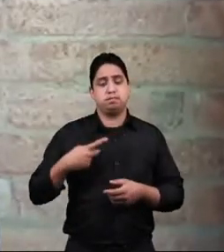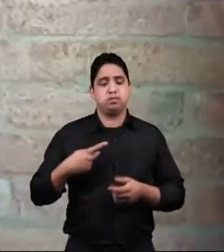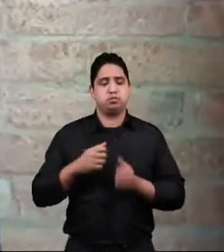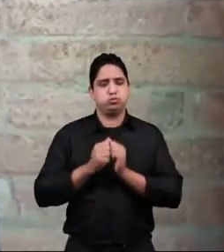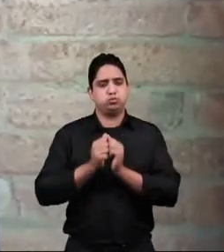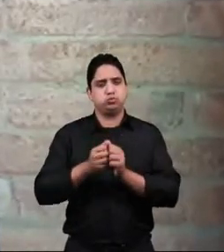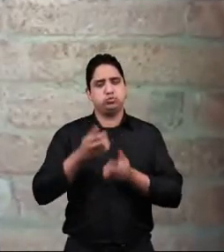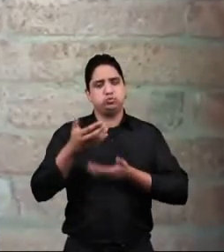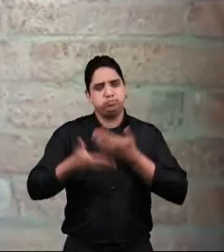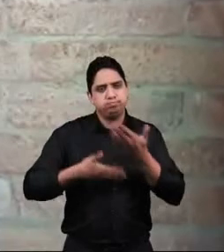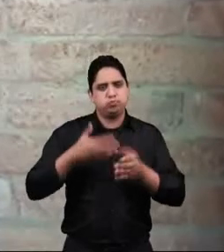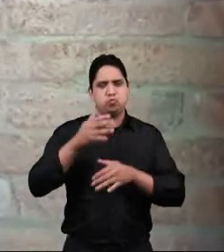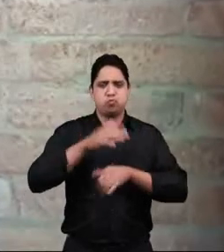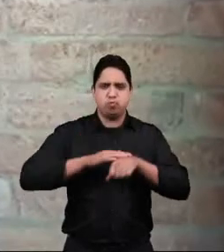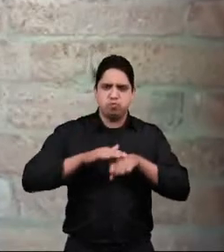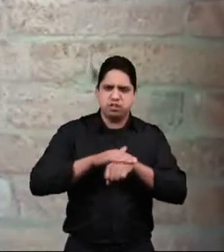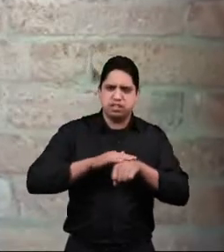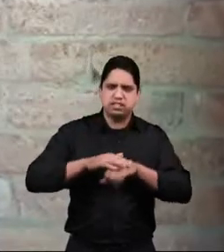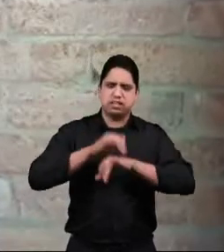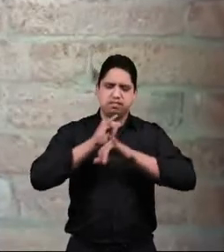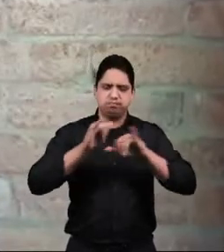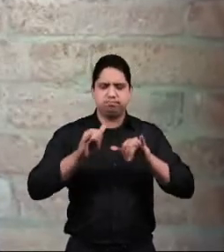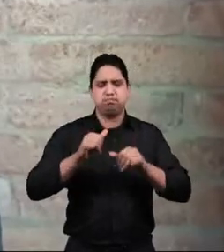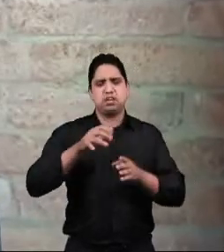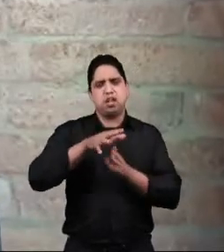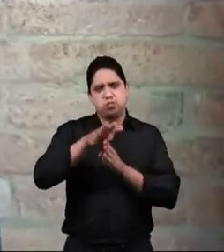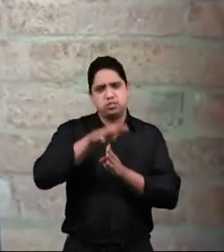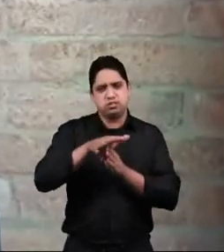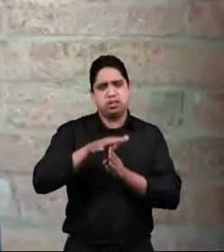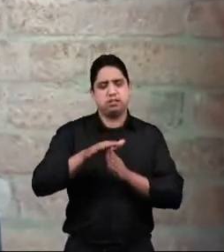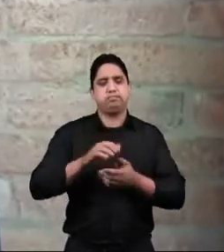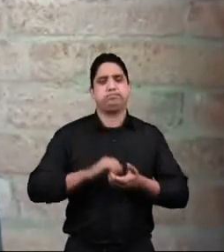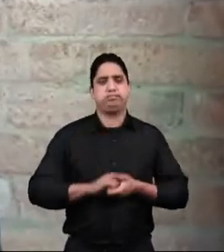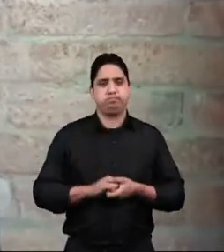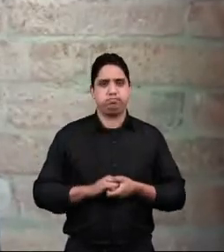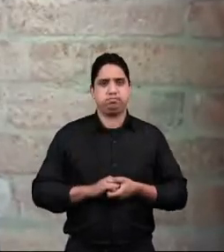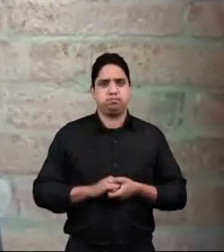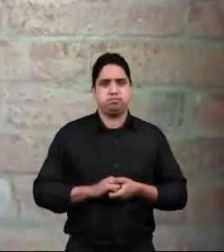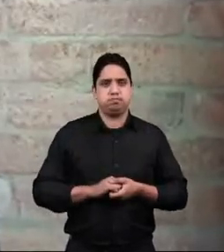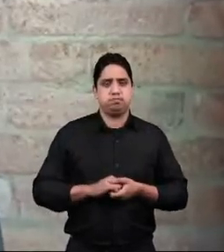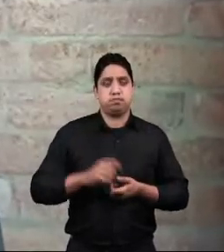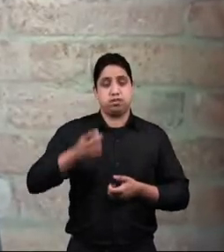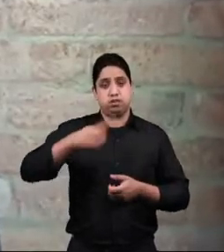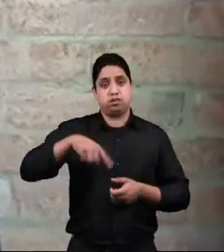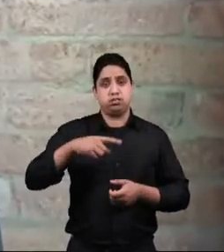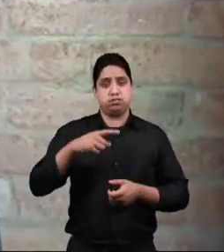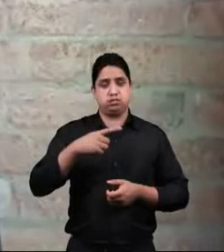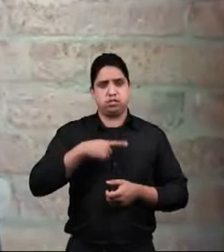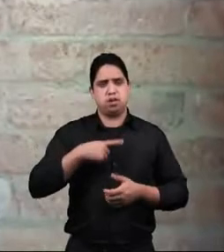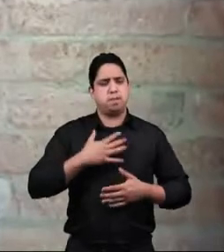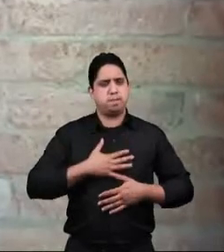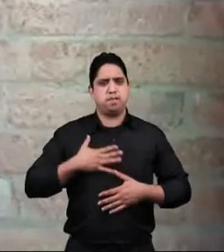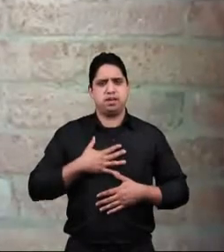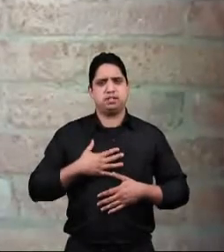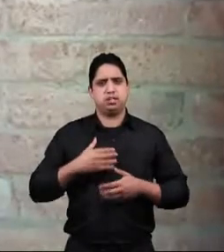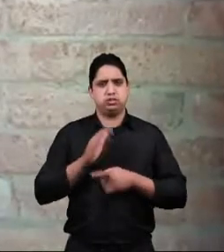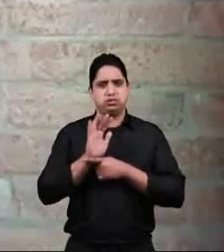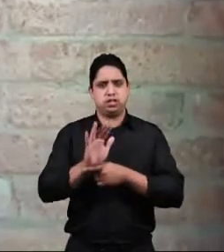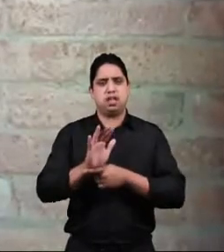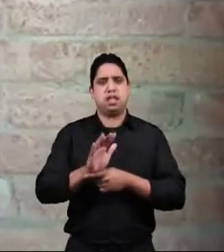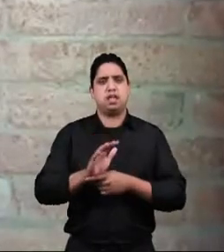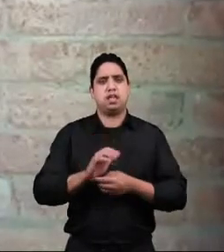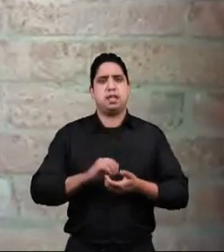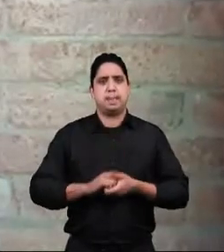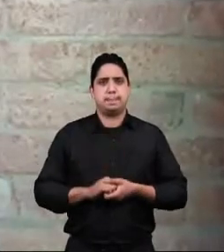the church is at your disposal. The presbytery has set out to